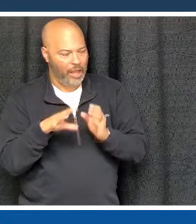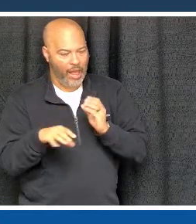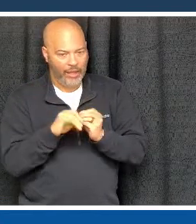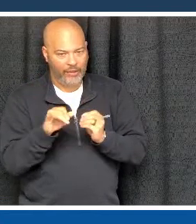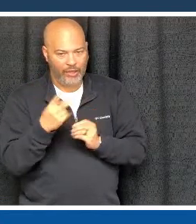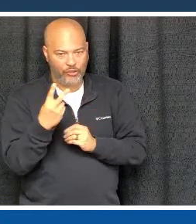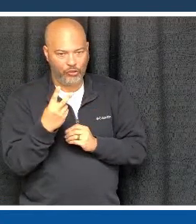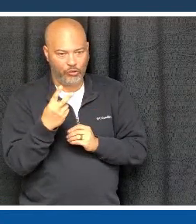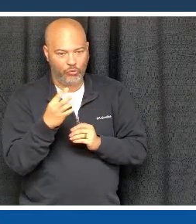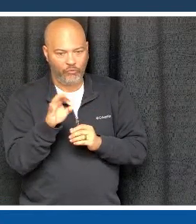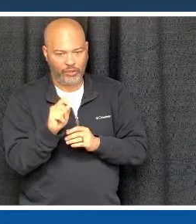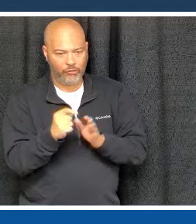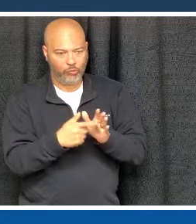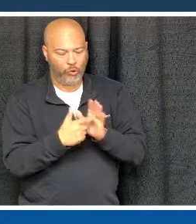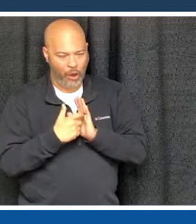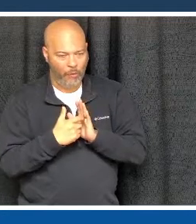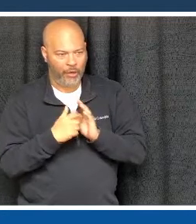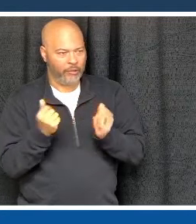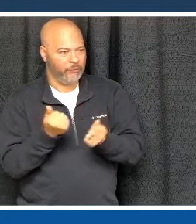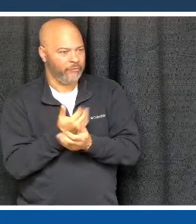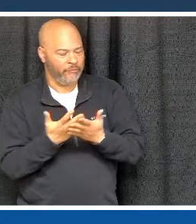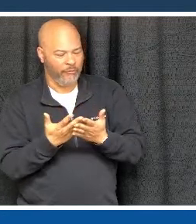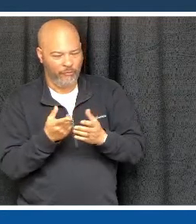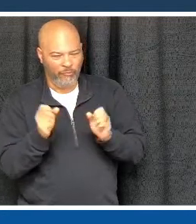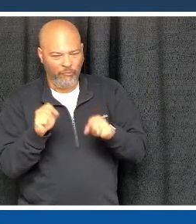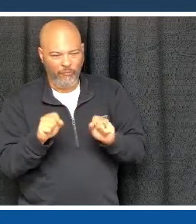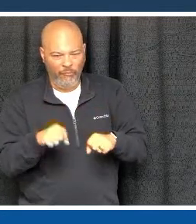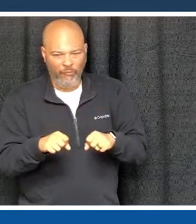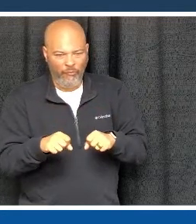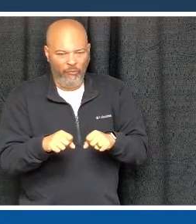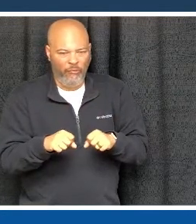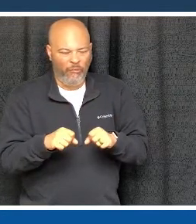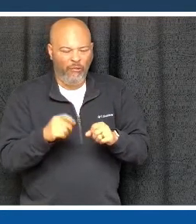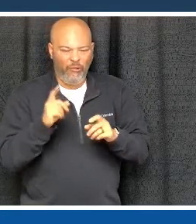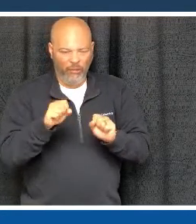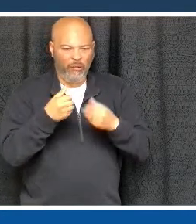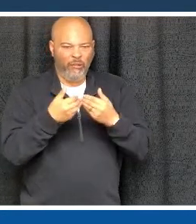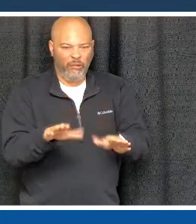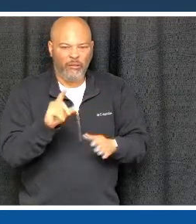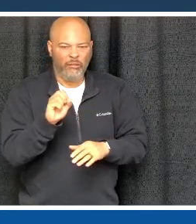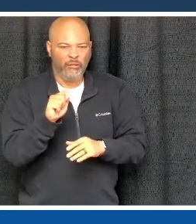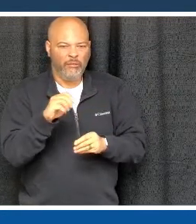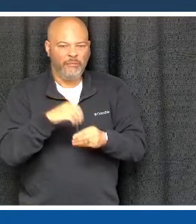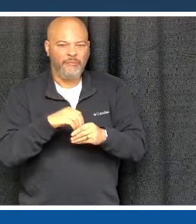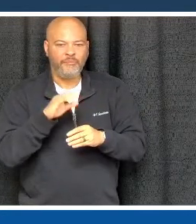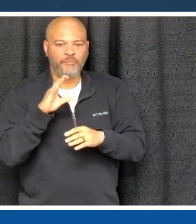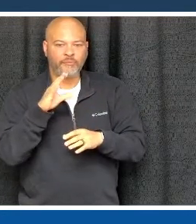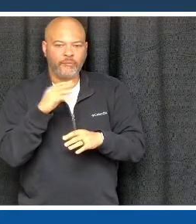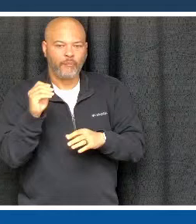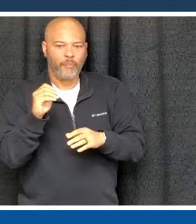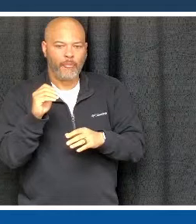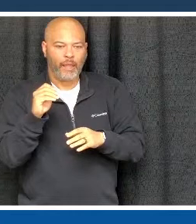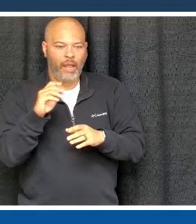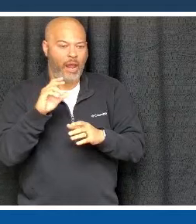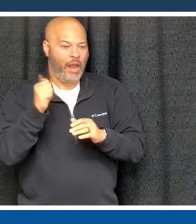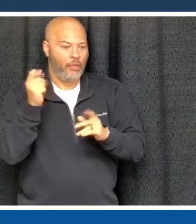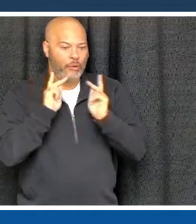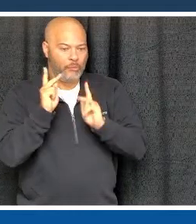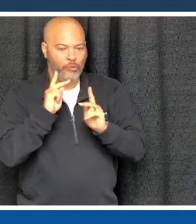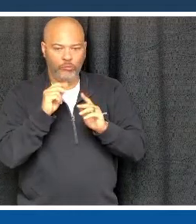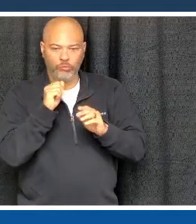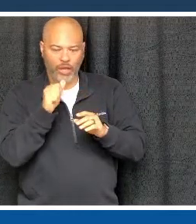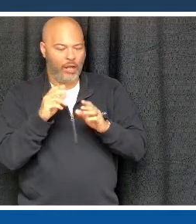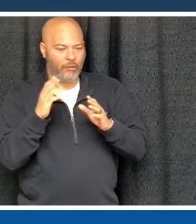2-foot requirement, everything, you could essentially lose some lots in some of the various developments, which would also have an